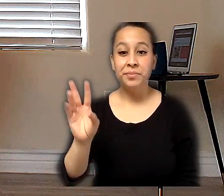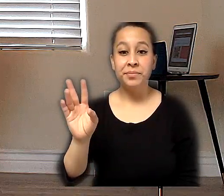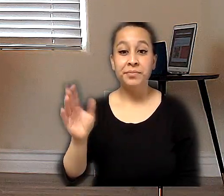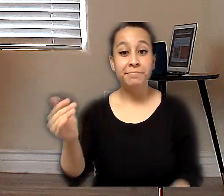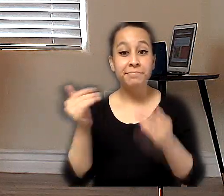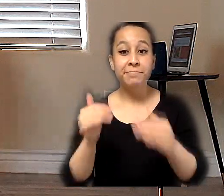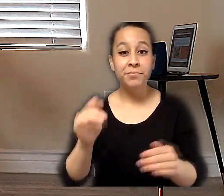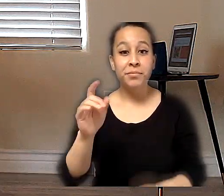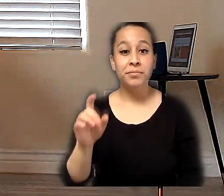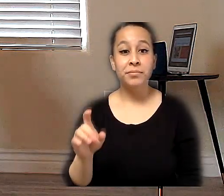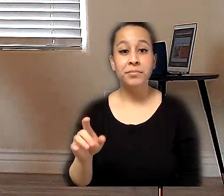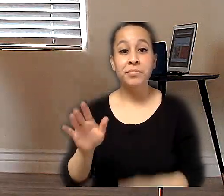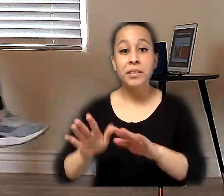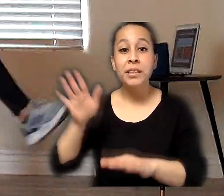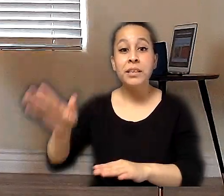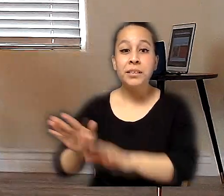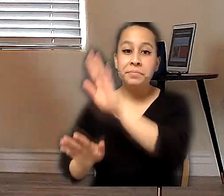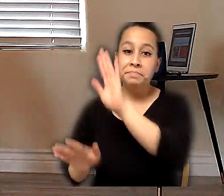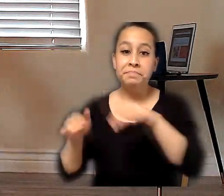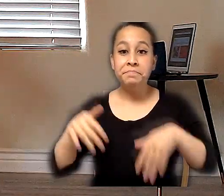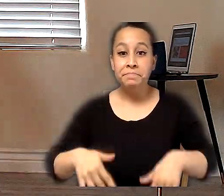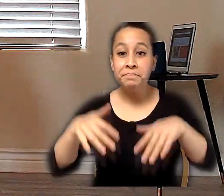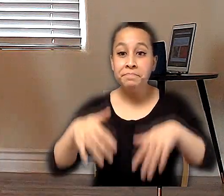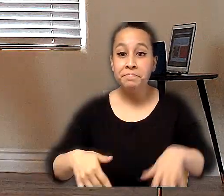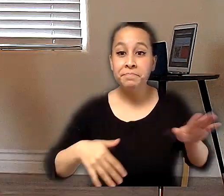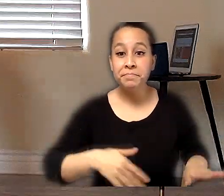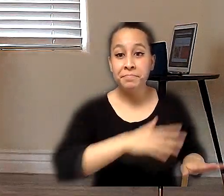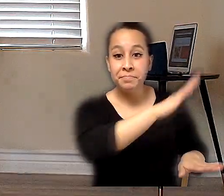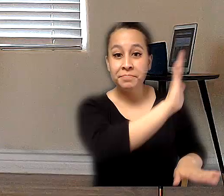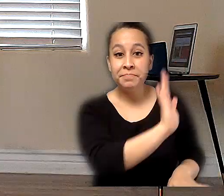5, 6, here we go. Step, kick, dip.